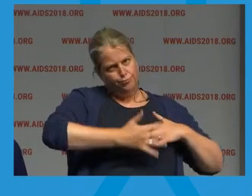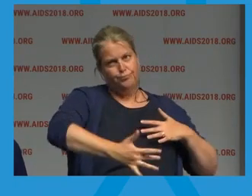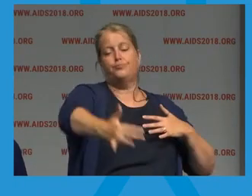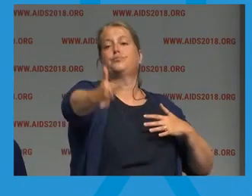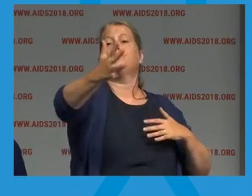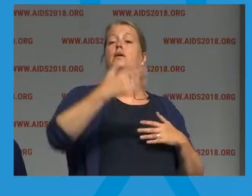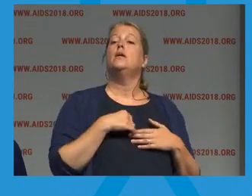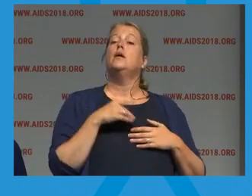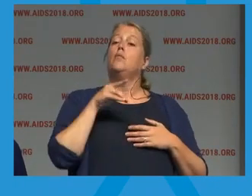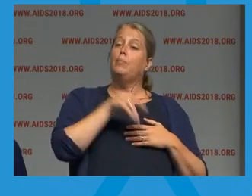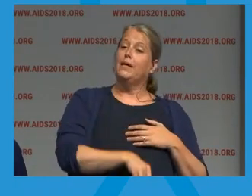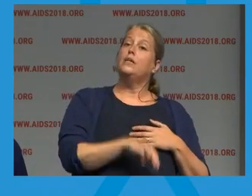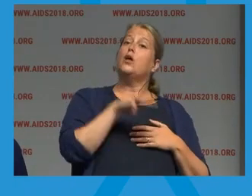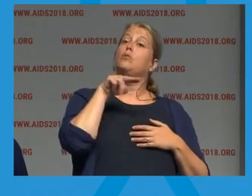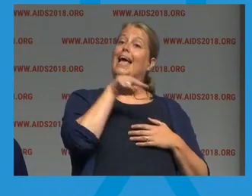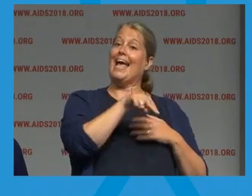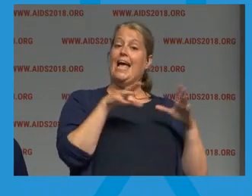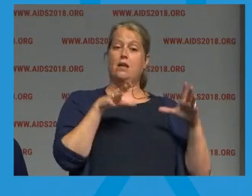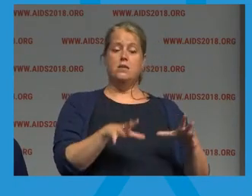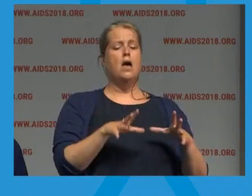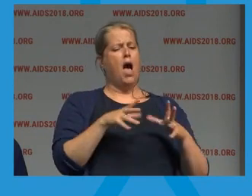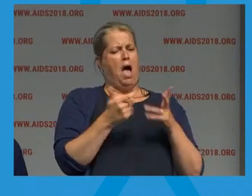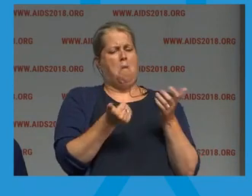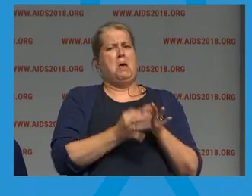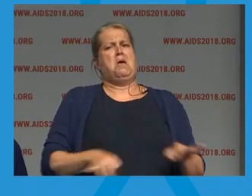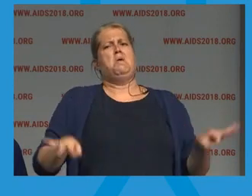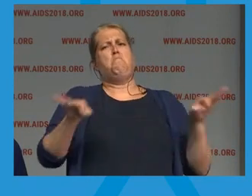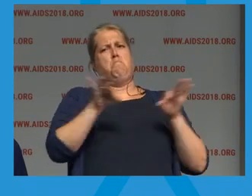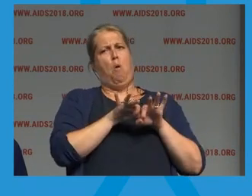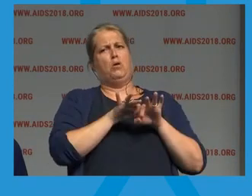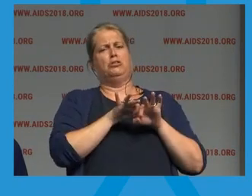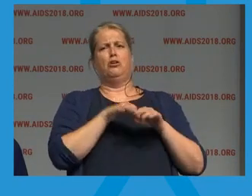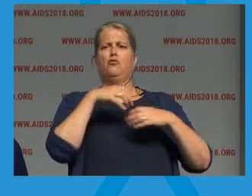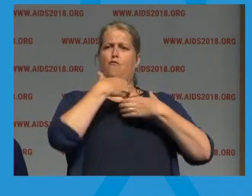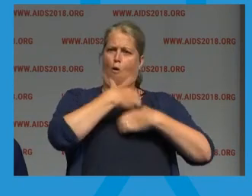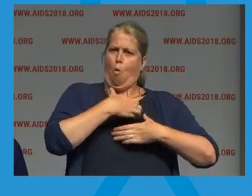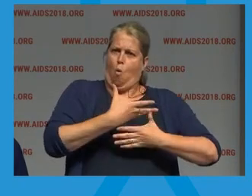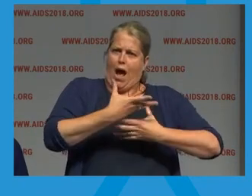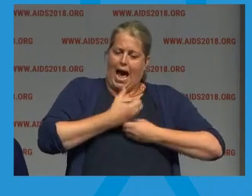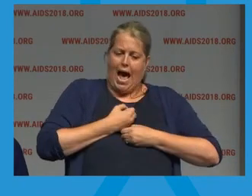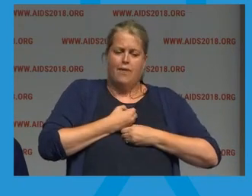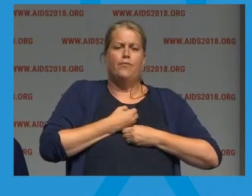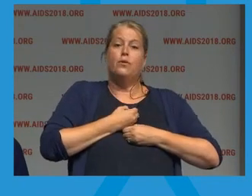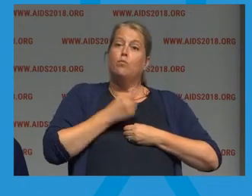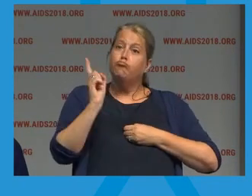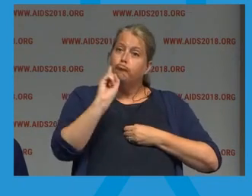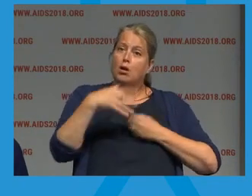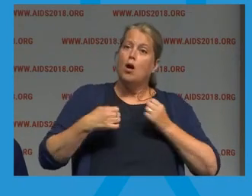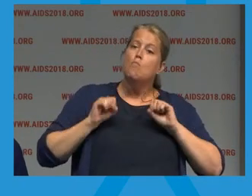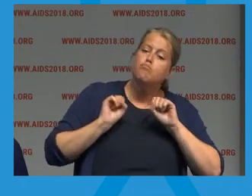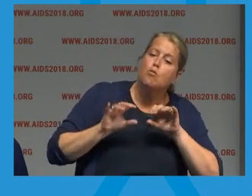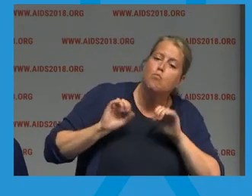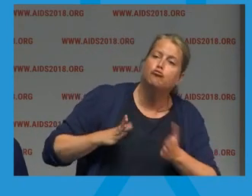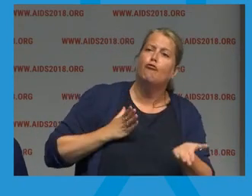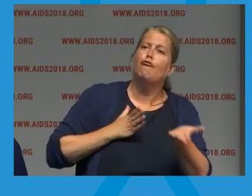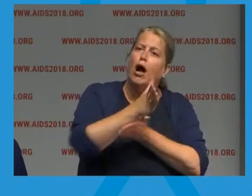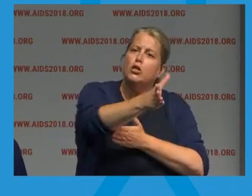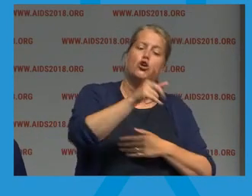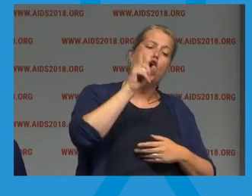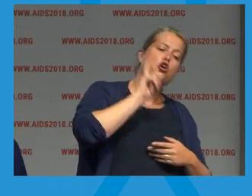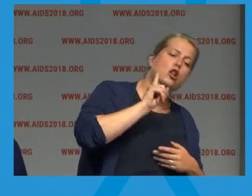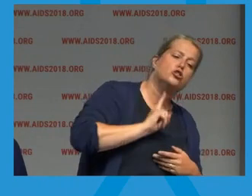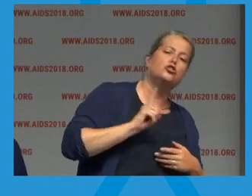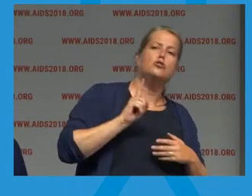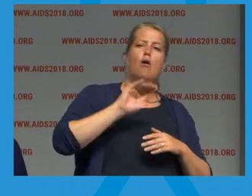PWN remains a key player in promoting the rights of girls, young women living with HIV, as